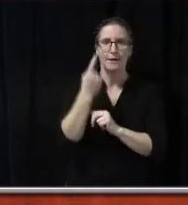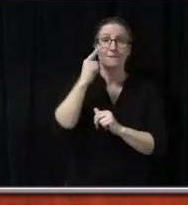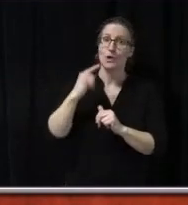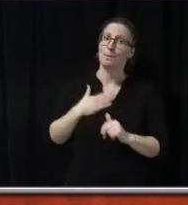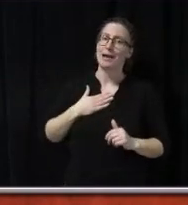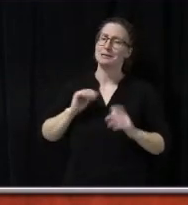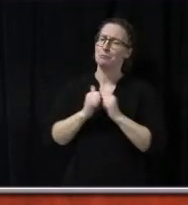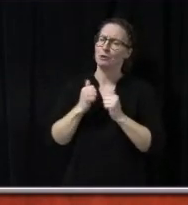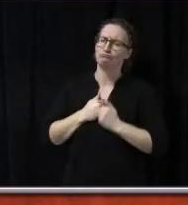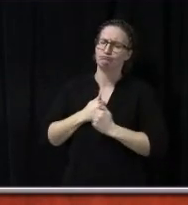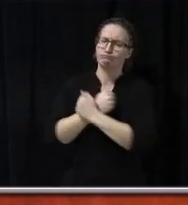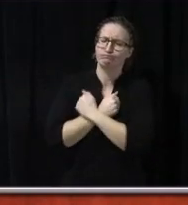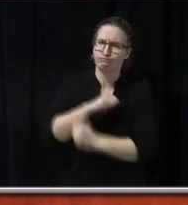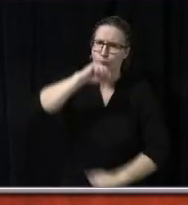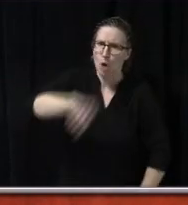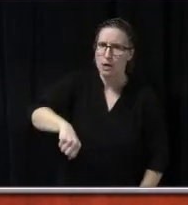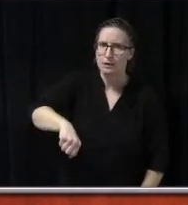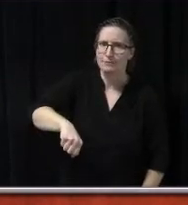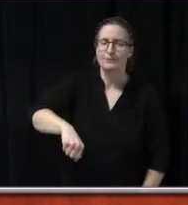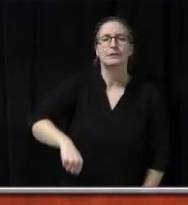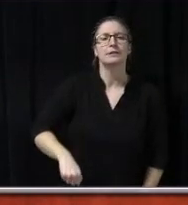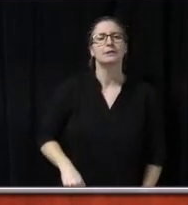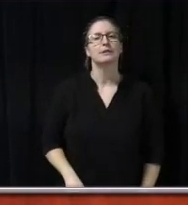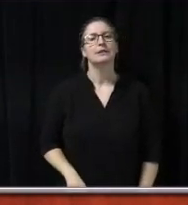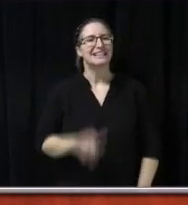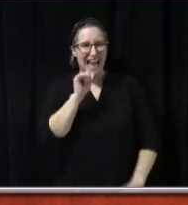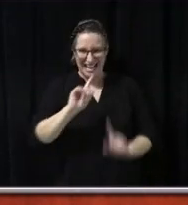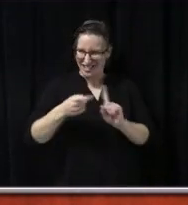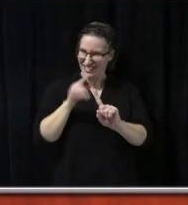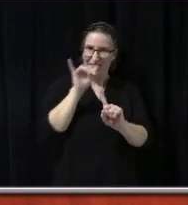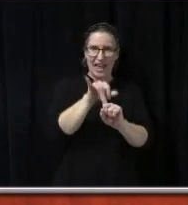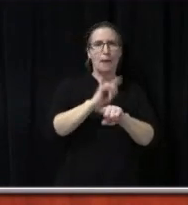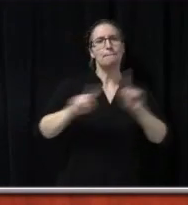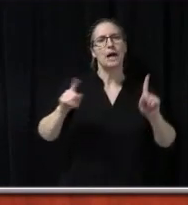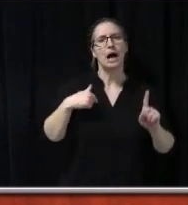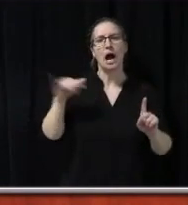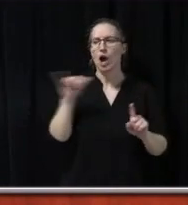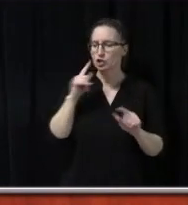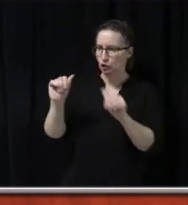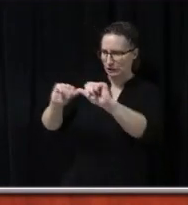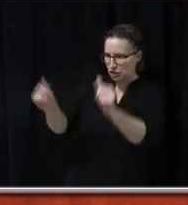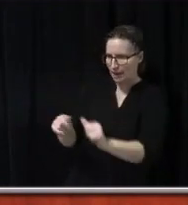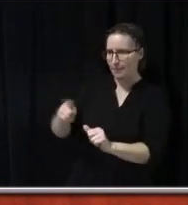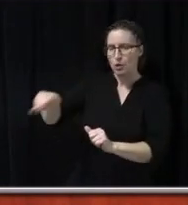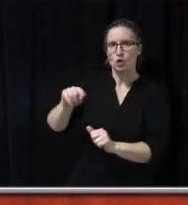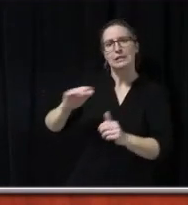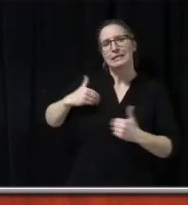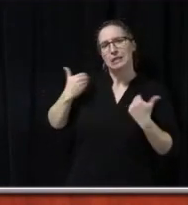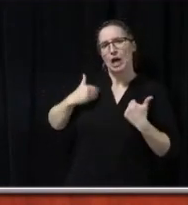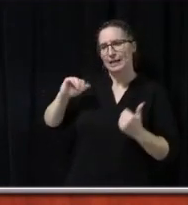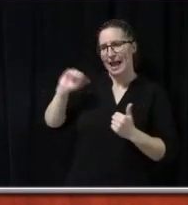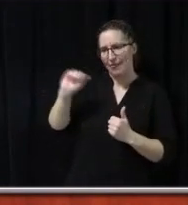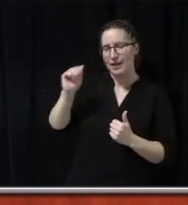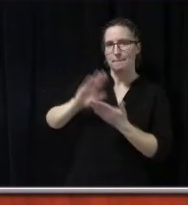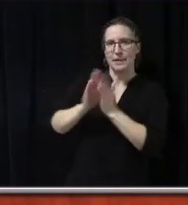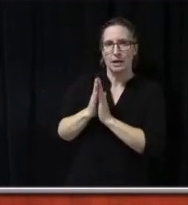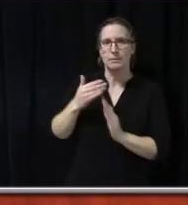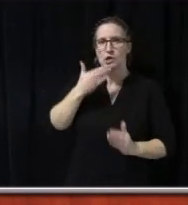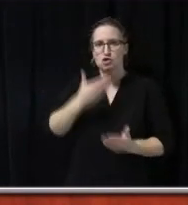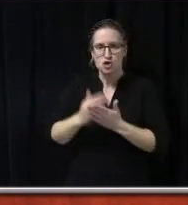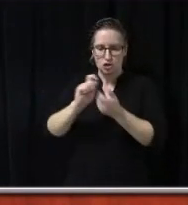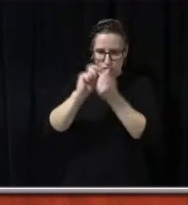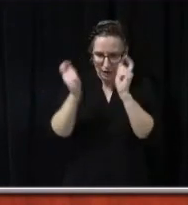love. But more than that, it allowed me to help shape young athletes into transformational thinkers and